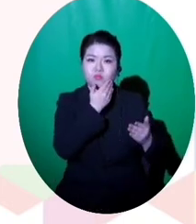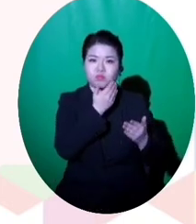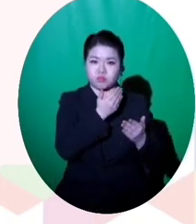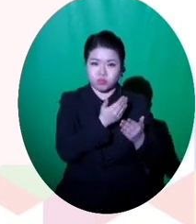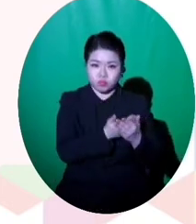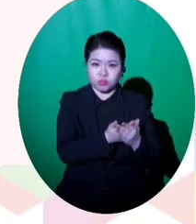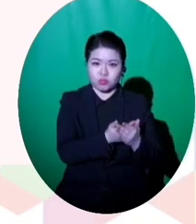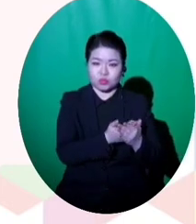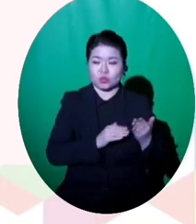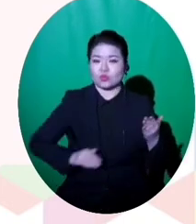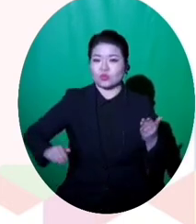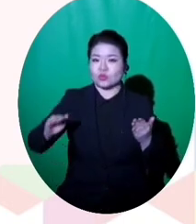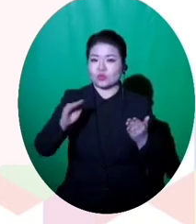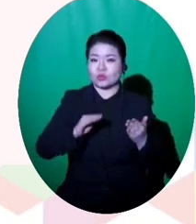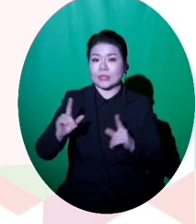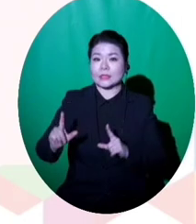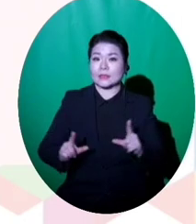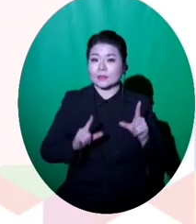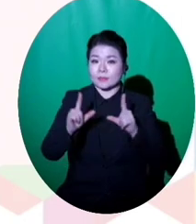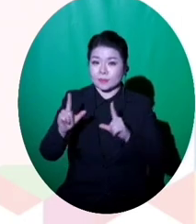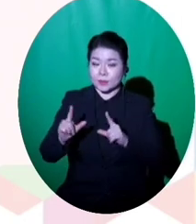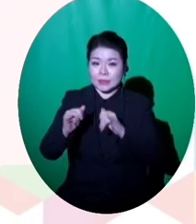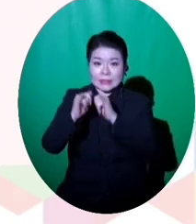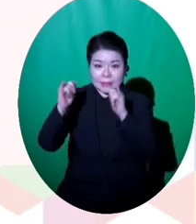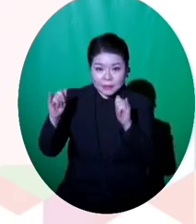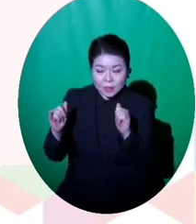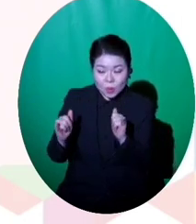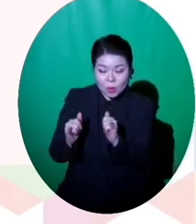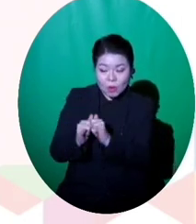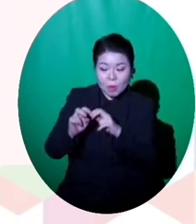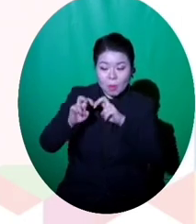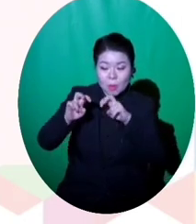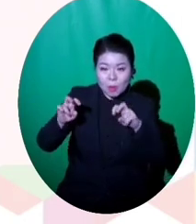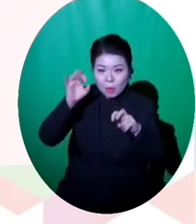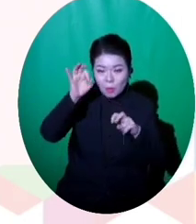are built, which is a problem in itself.